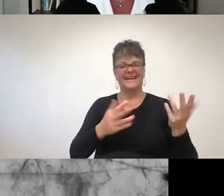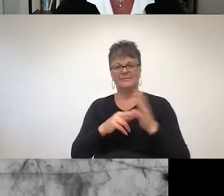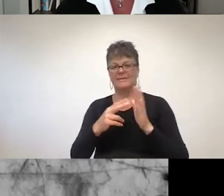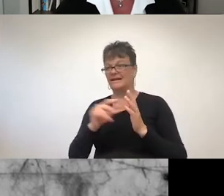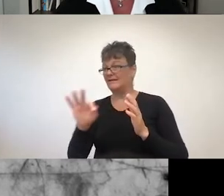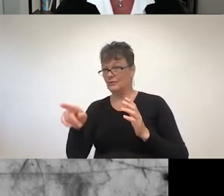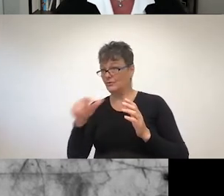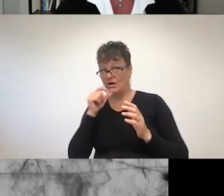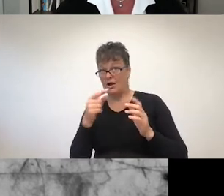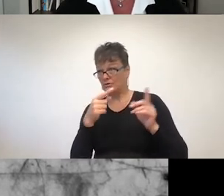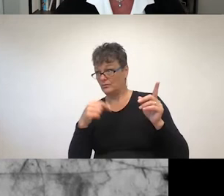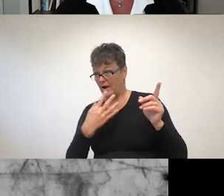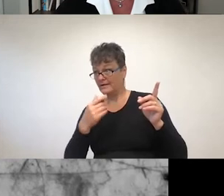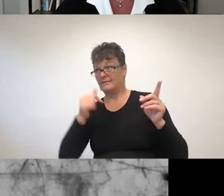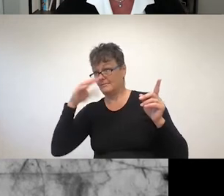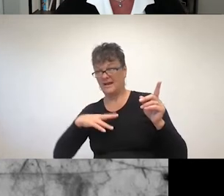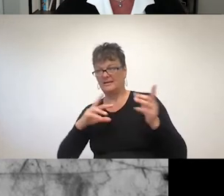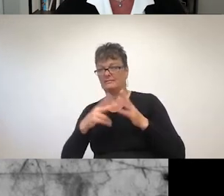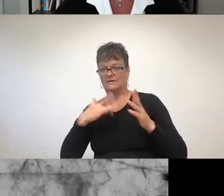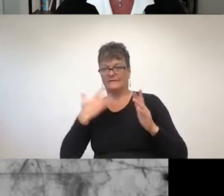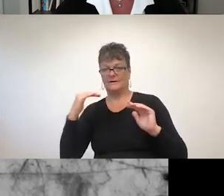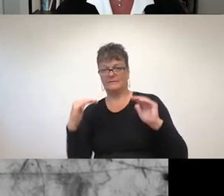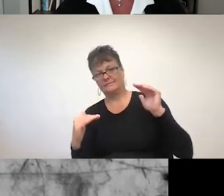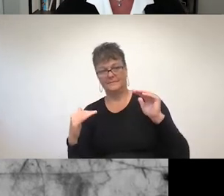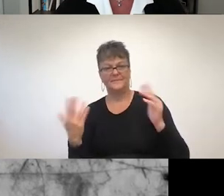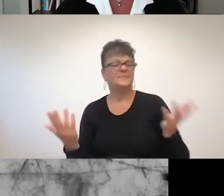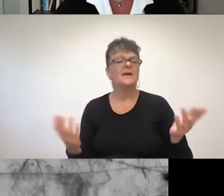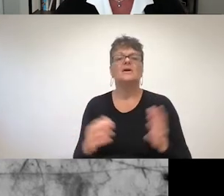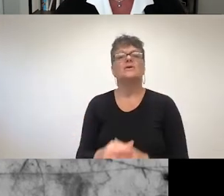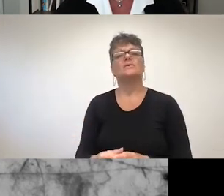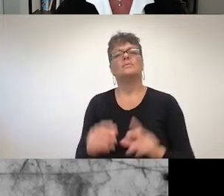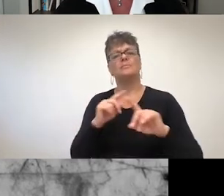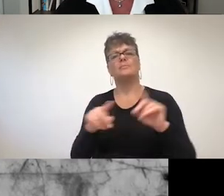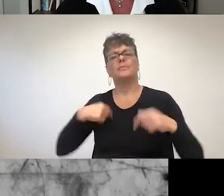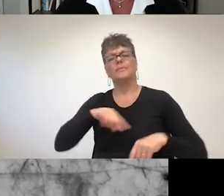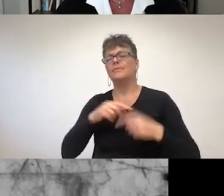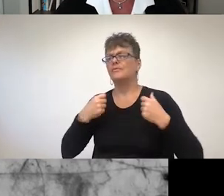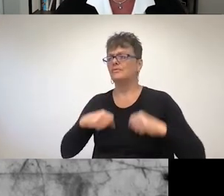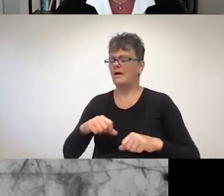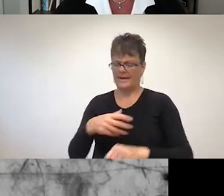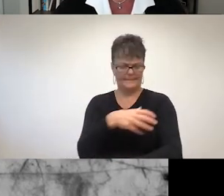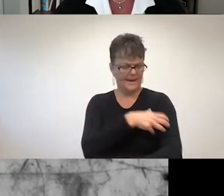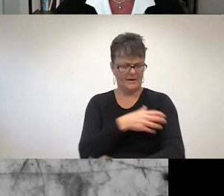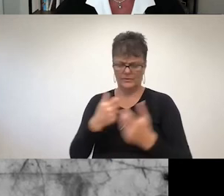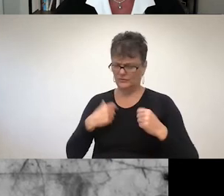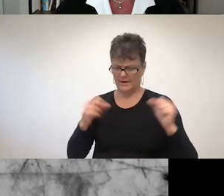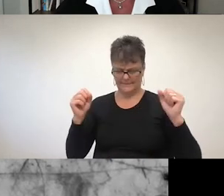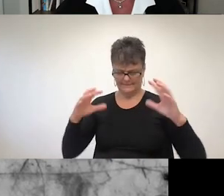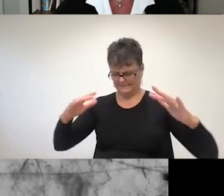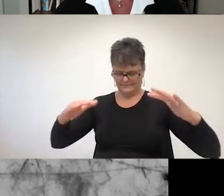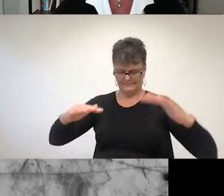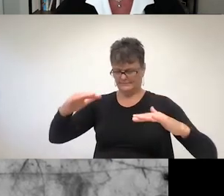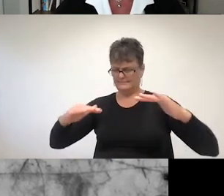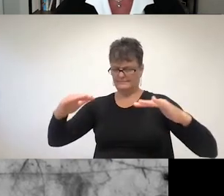in a position of power, whether it's formal or informal within our departments, if we can advocate and co-conspire with our